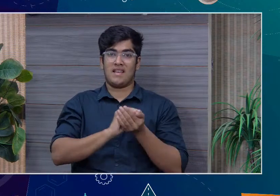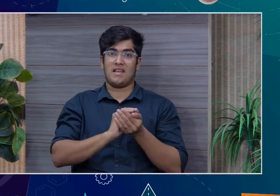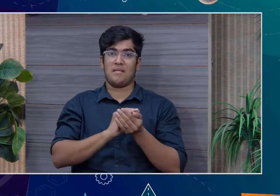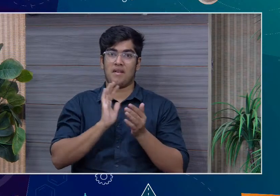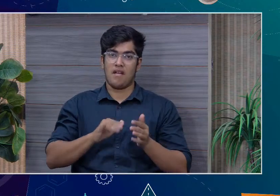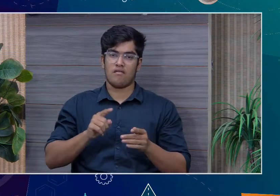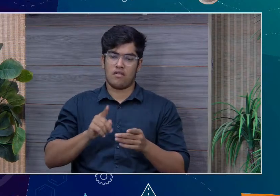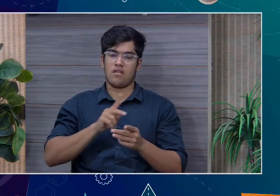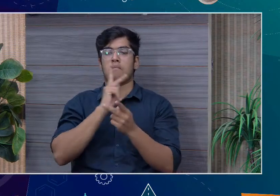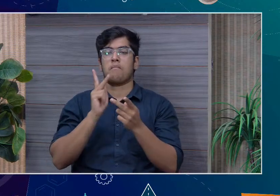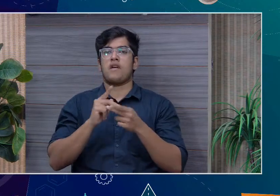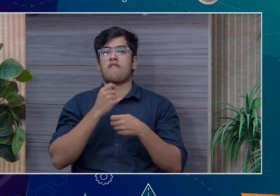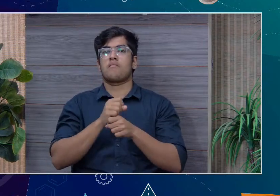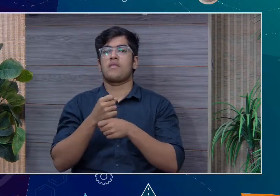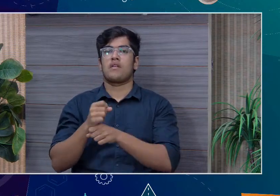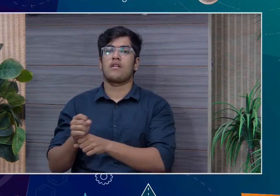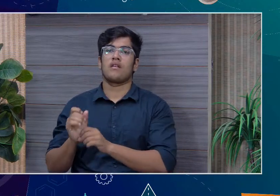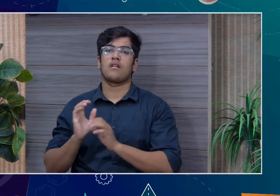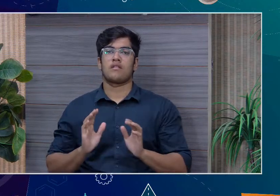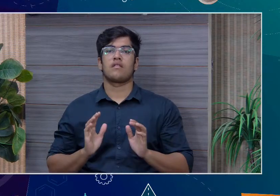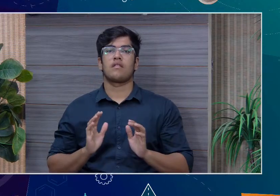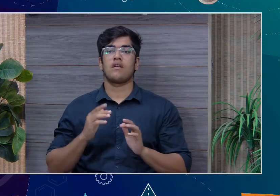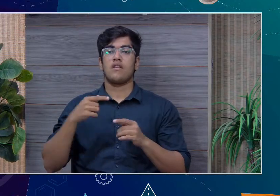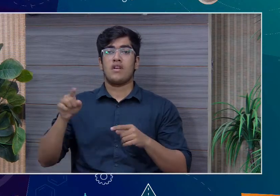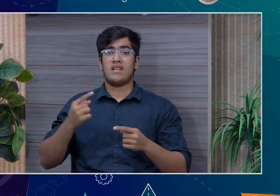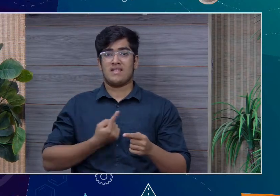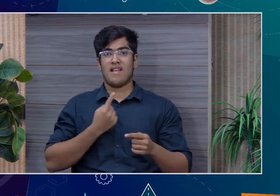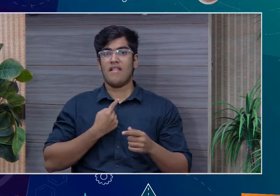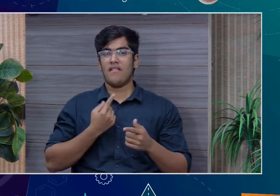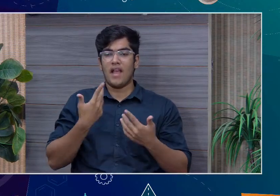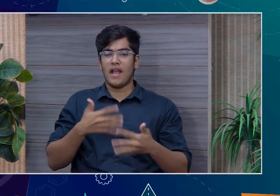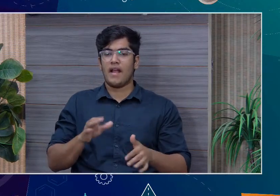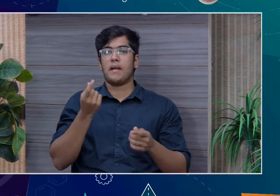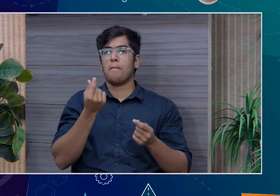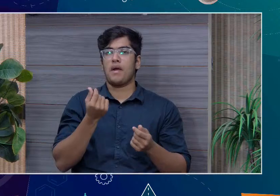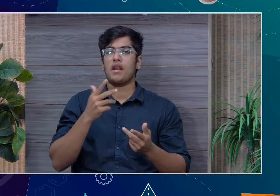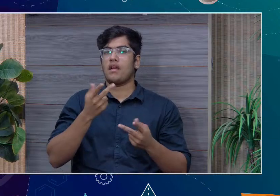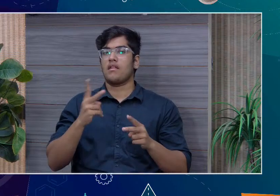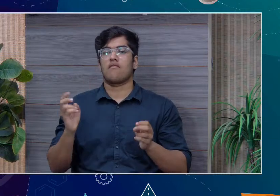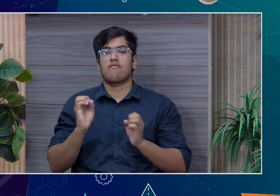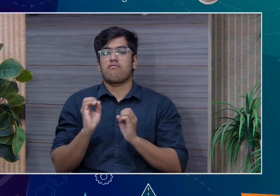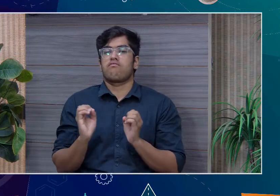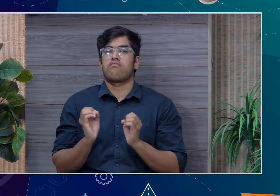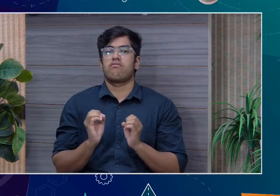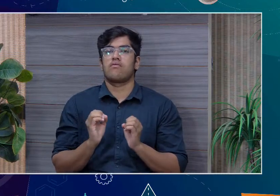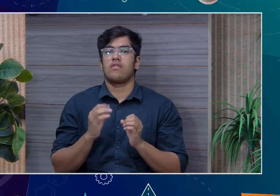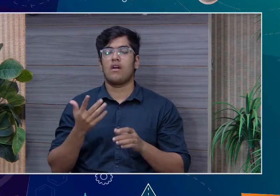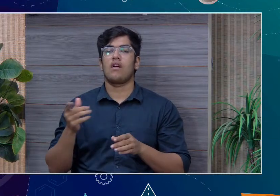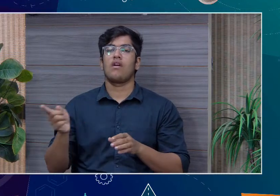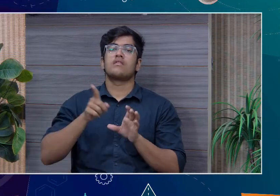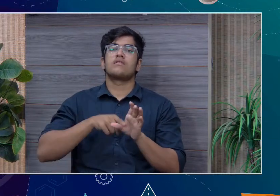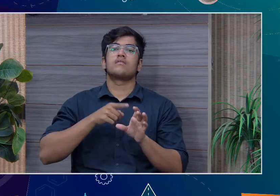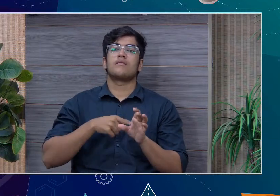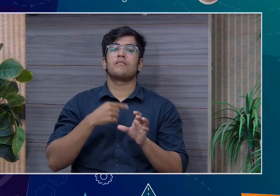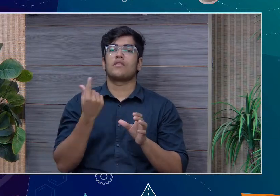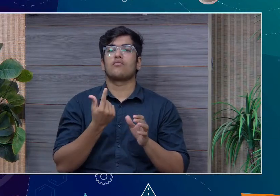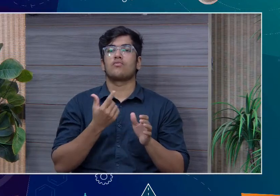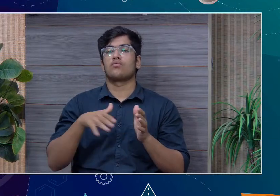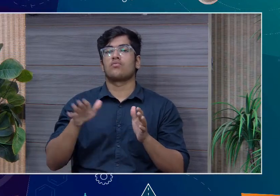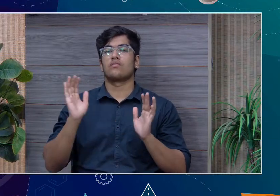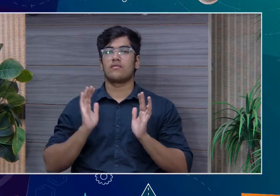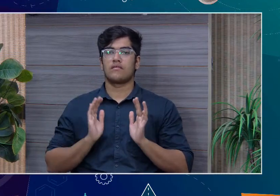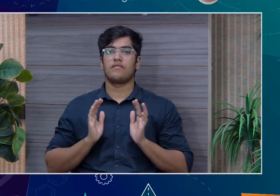to perfect the shoes. That is why for himself he did not have any money left. That is why the author has also